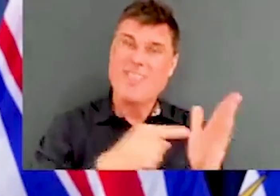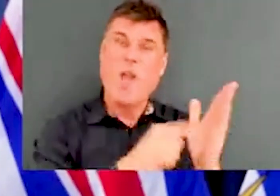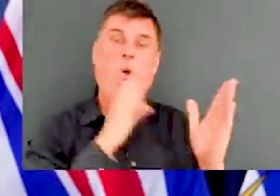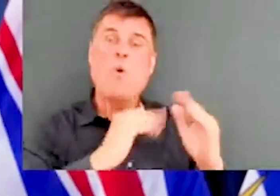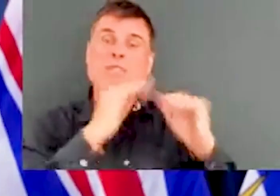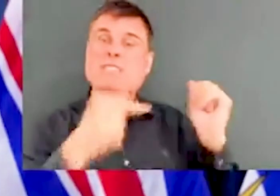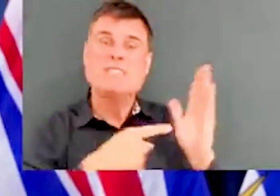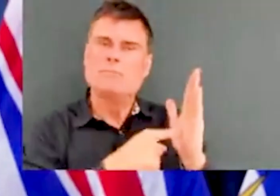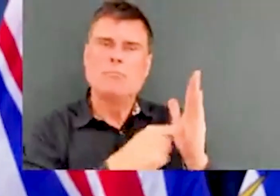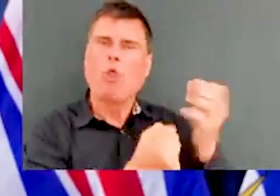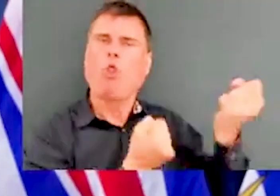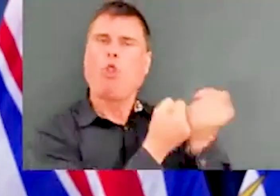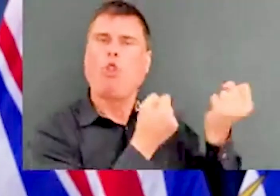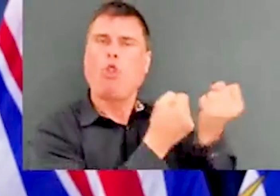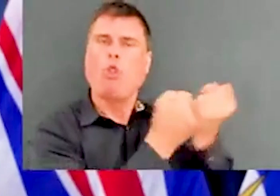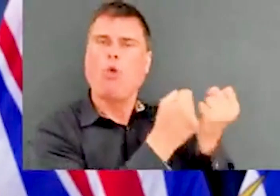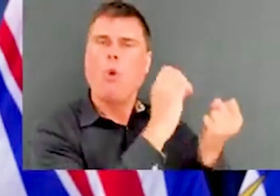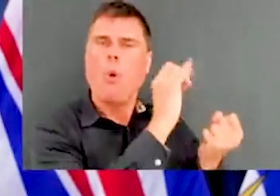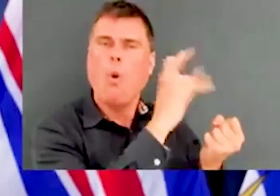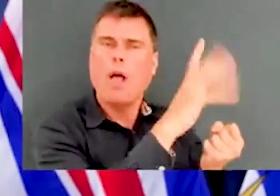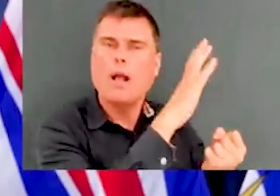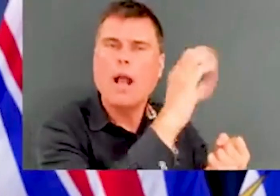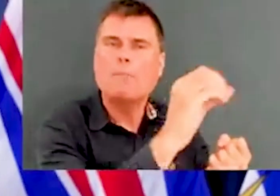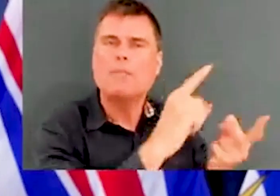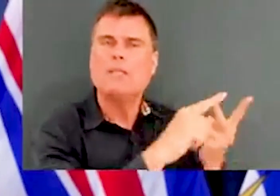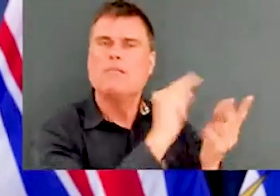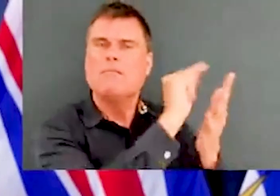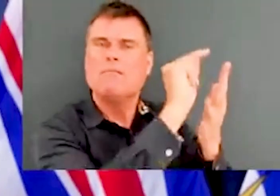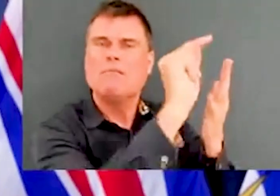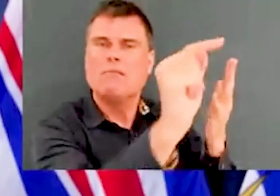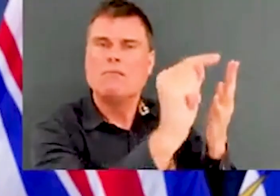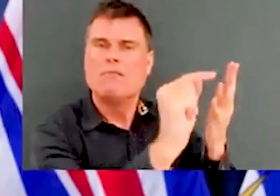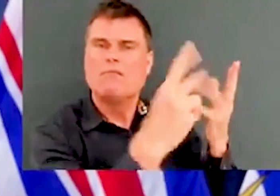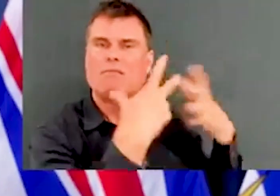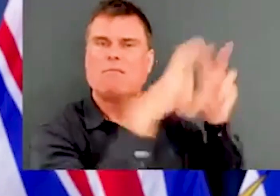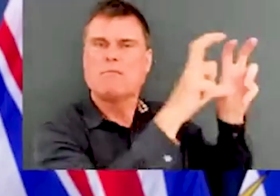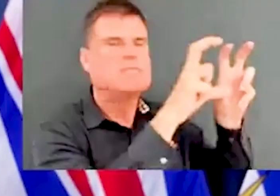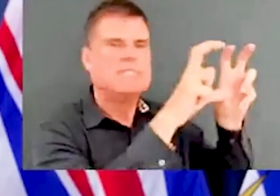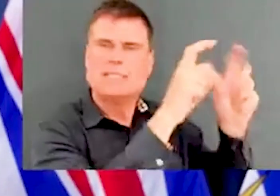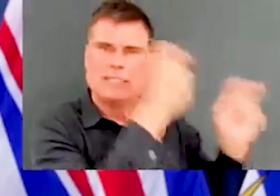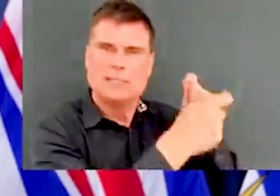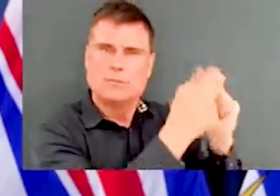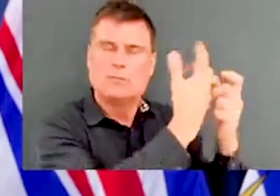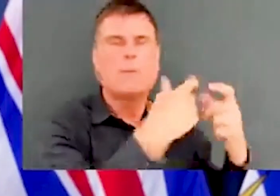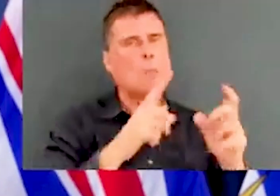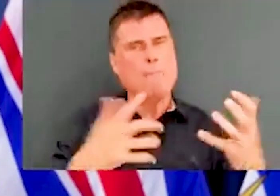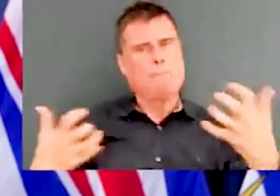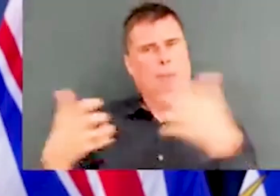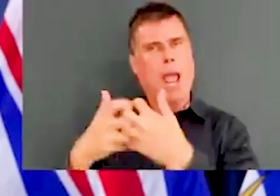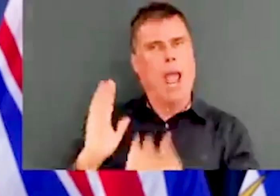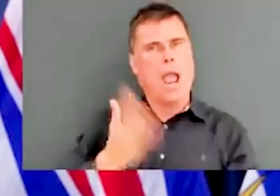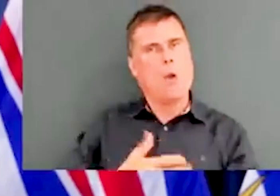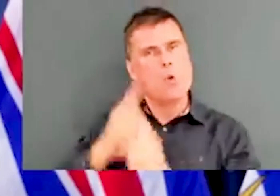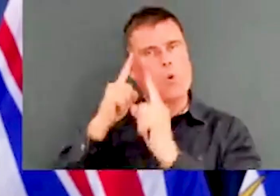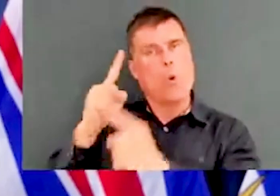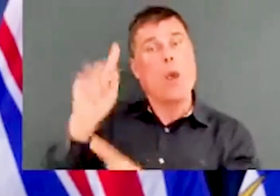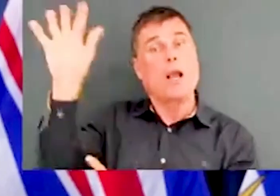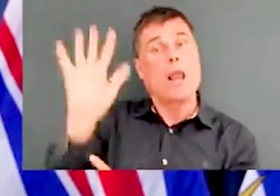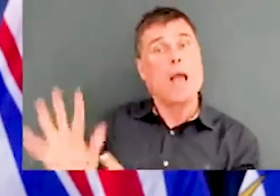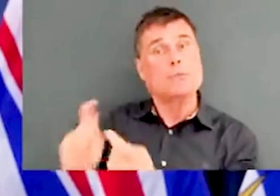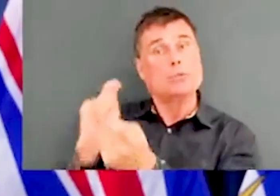goals. We're grateful for the thousands of British Columbians who provided their feedback, helping to shape the way we move